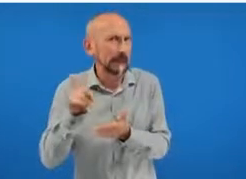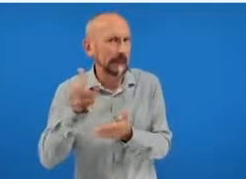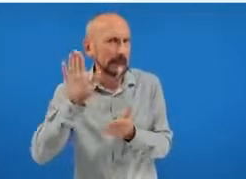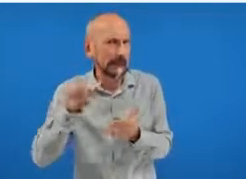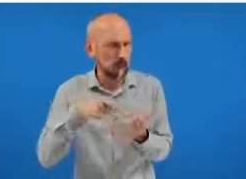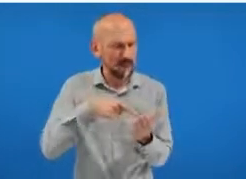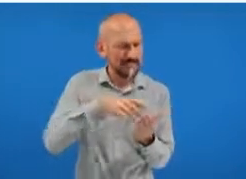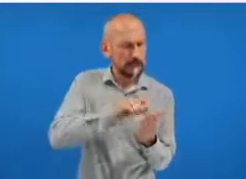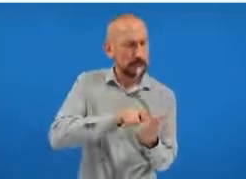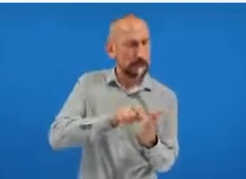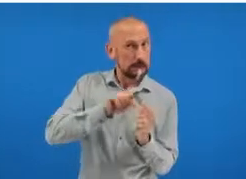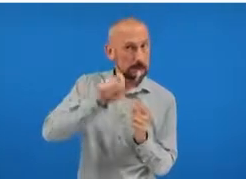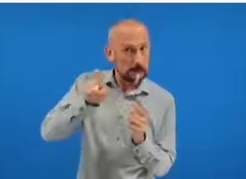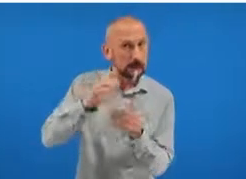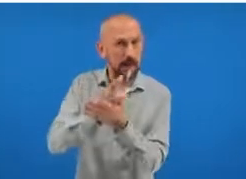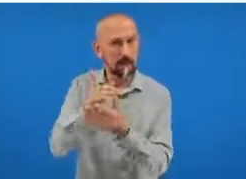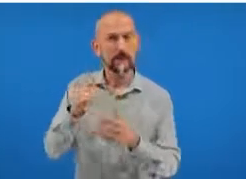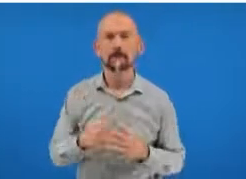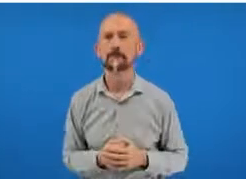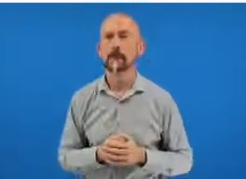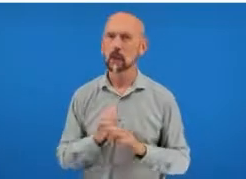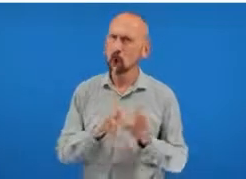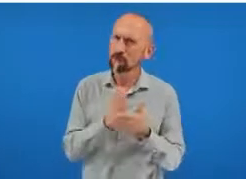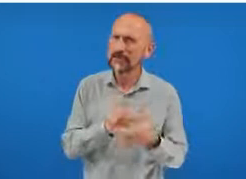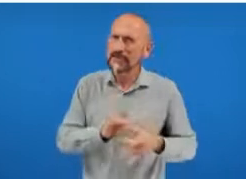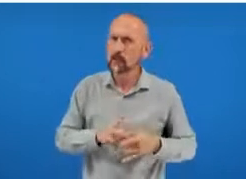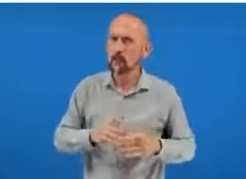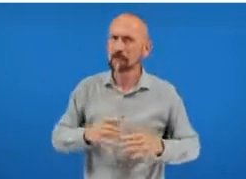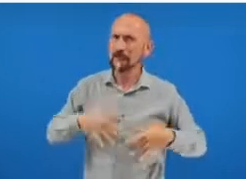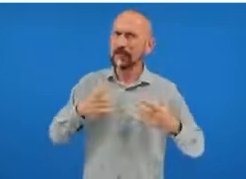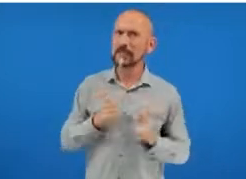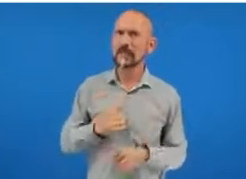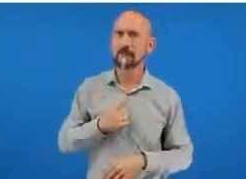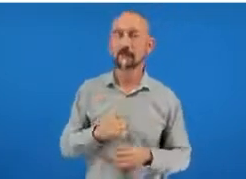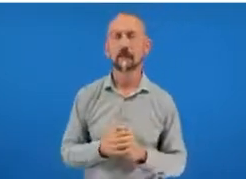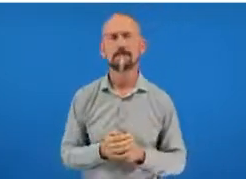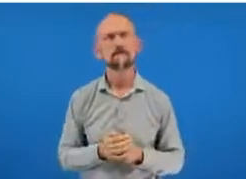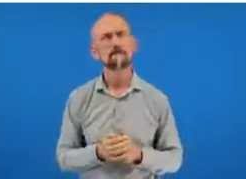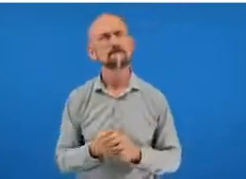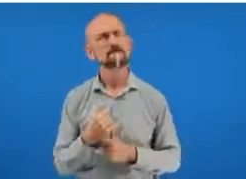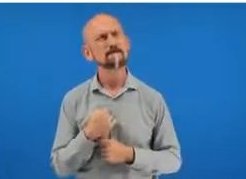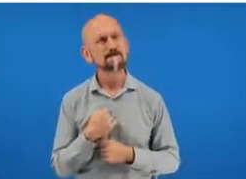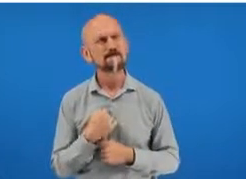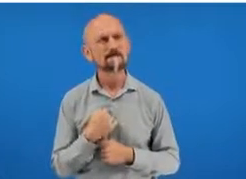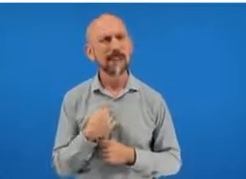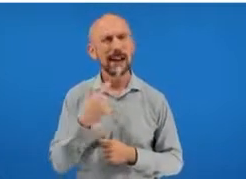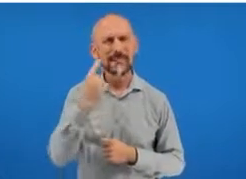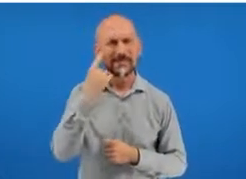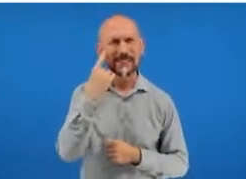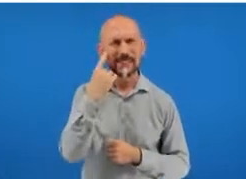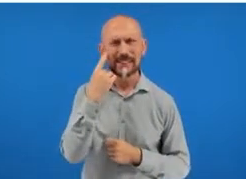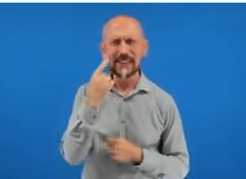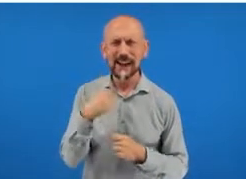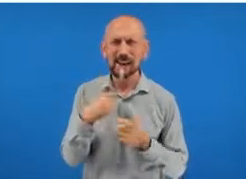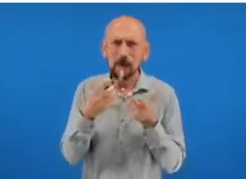I think I've scored them to please the therapist and in the dishonest belief